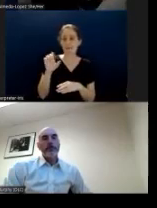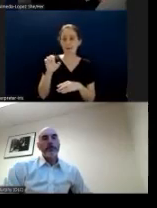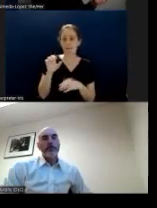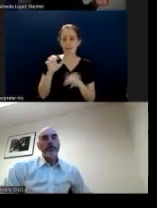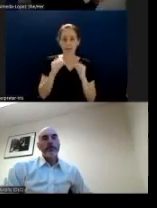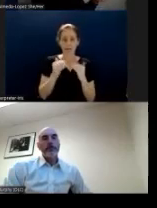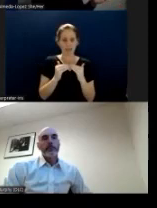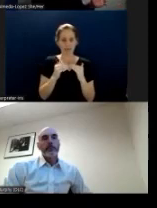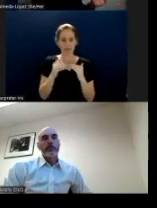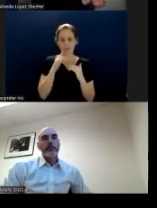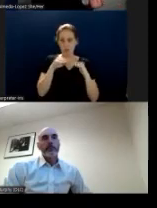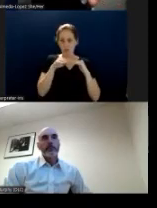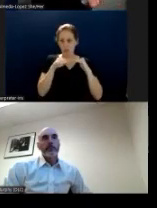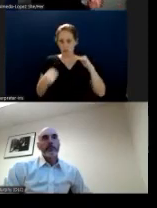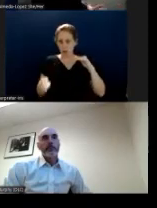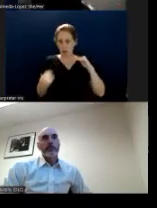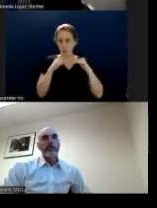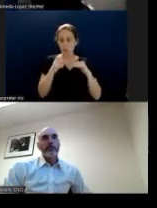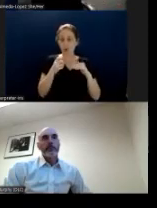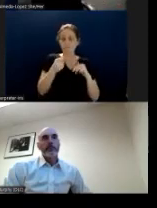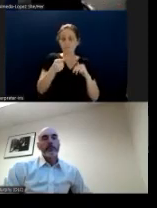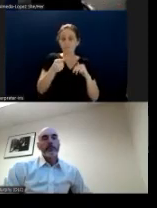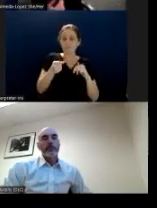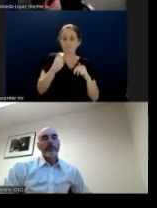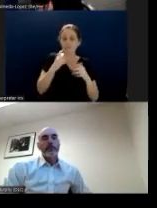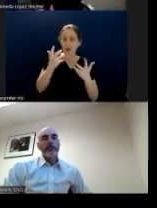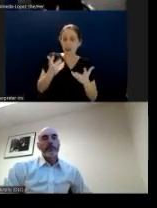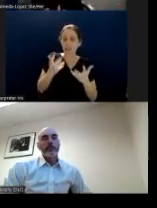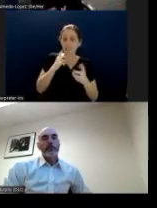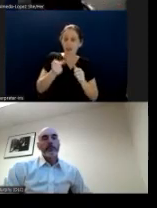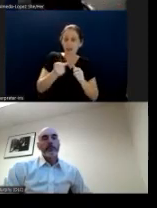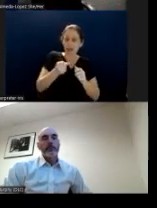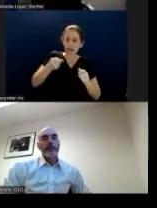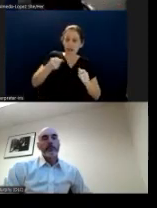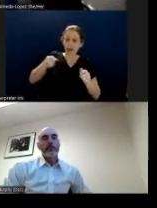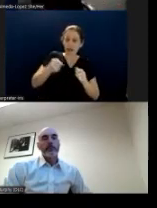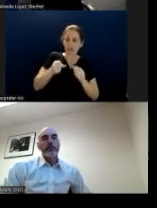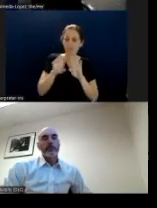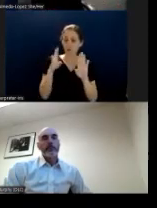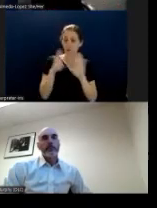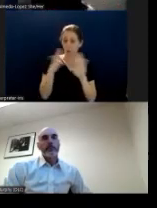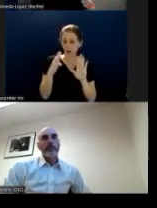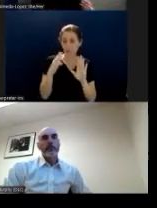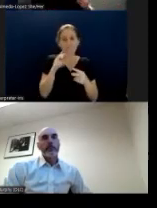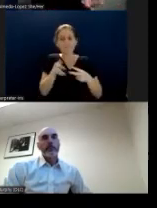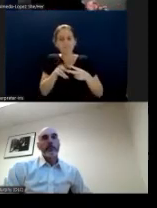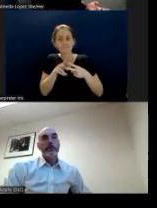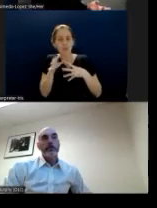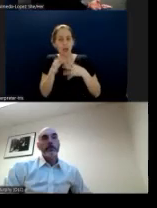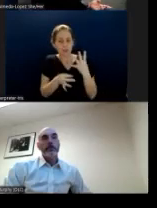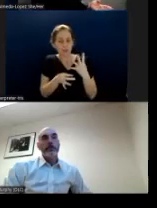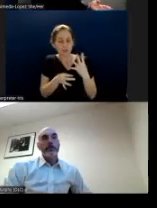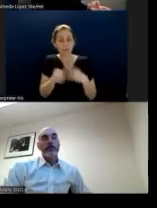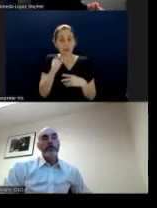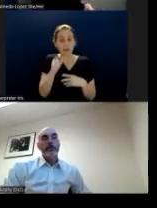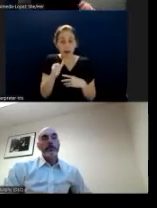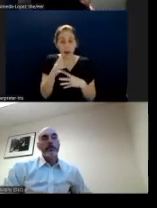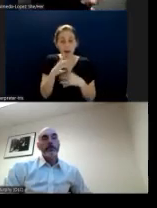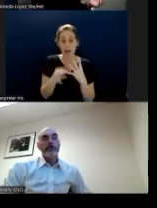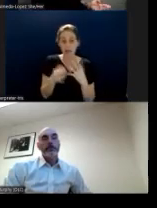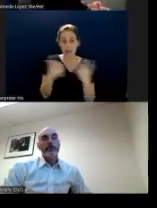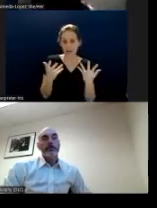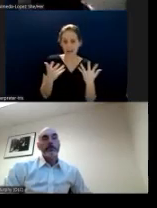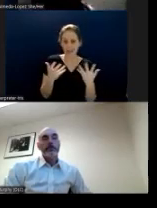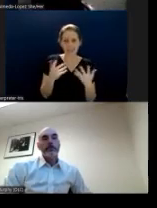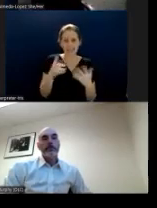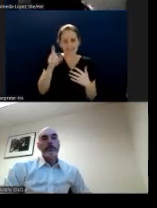gauge for judging how heavy a door is. Those both are optional items. And then a non-optional thing is just some